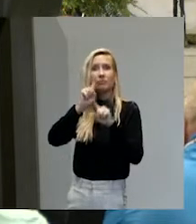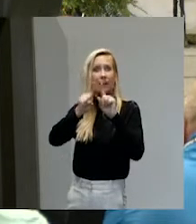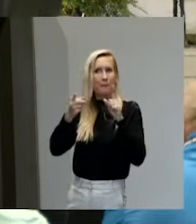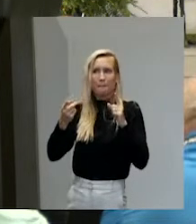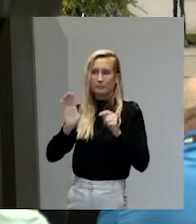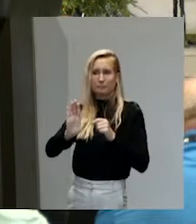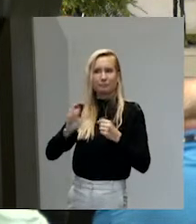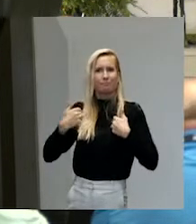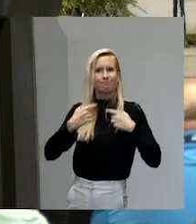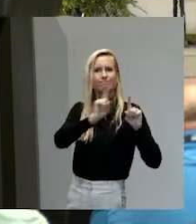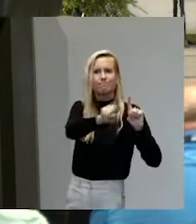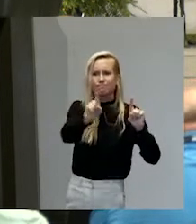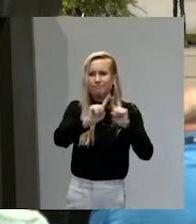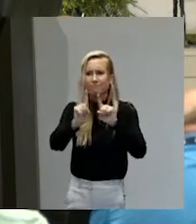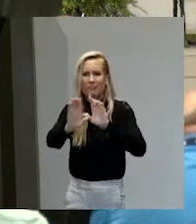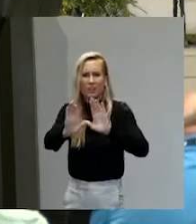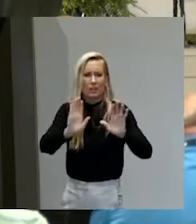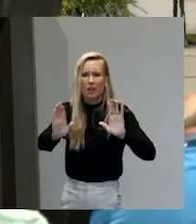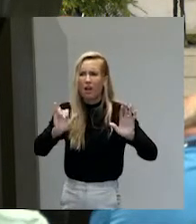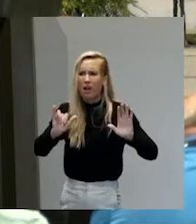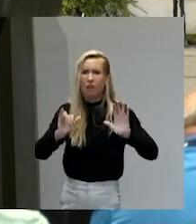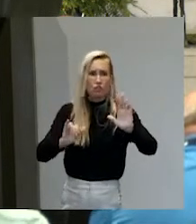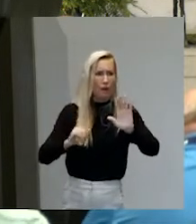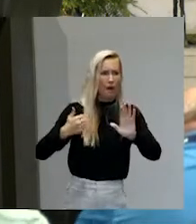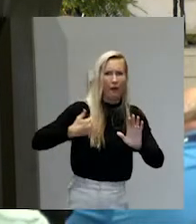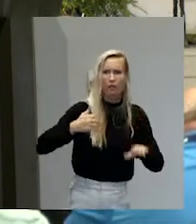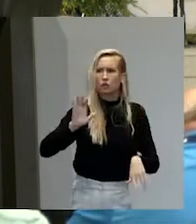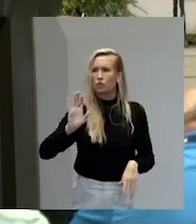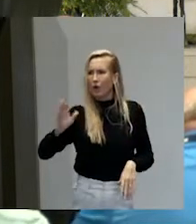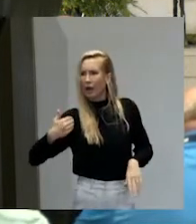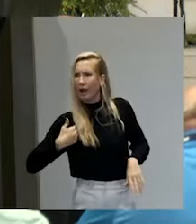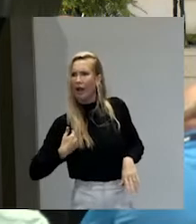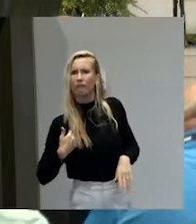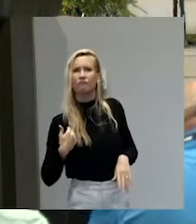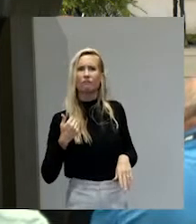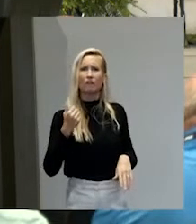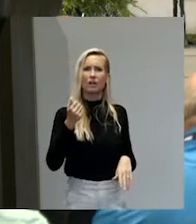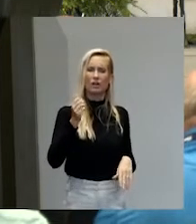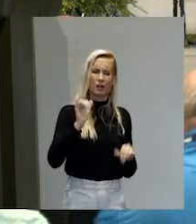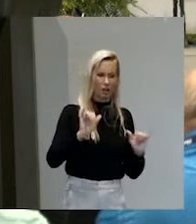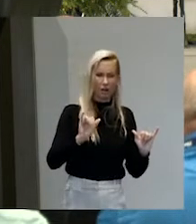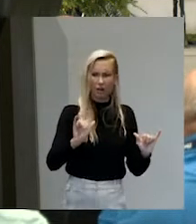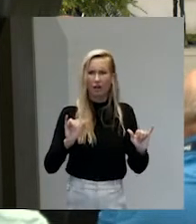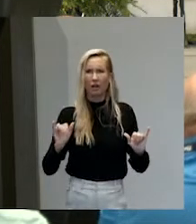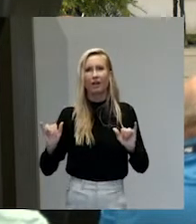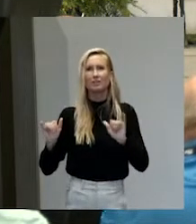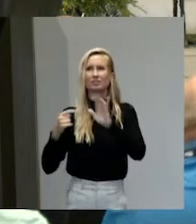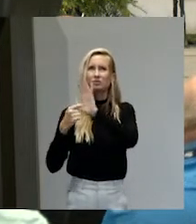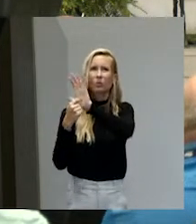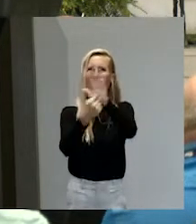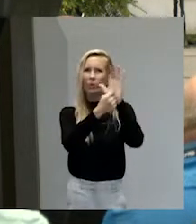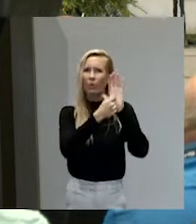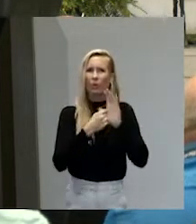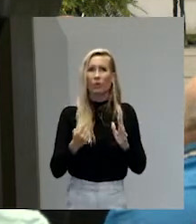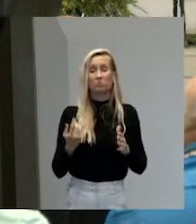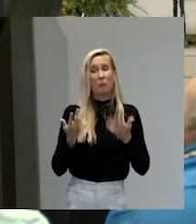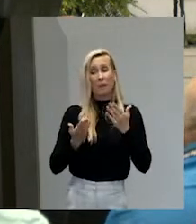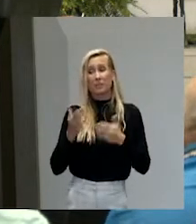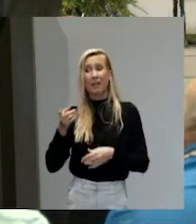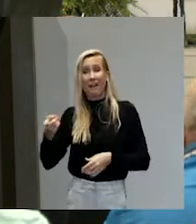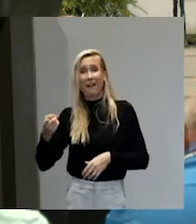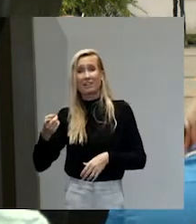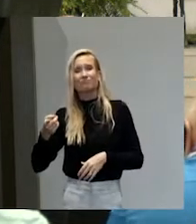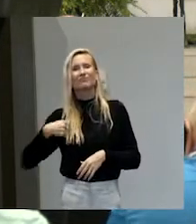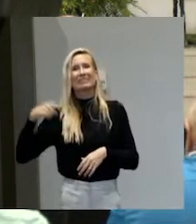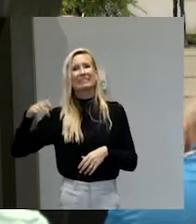that it's basically that the spectrum is not singular. I think that this show really shows that people do need different things. And that can be a big challenge